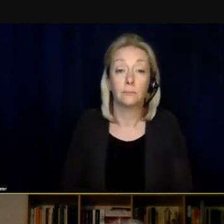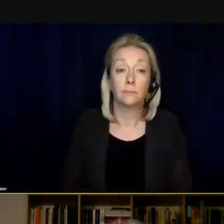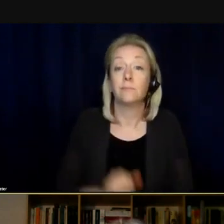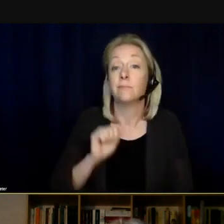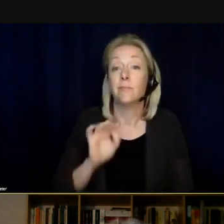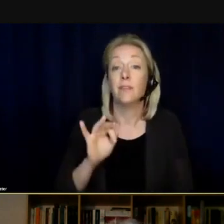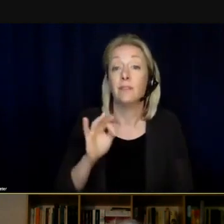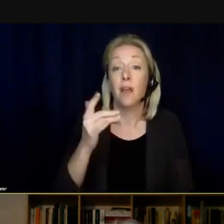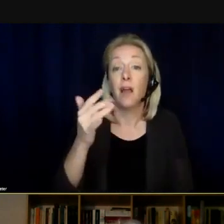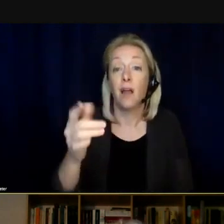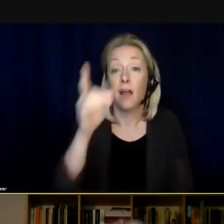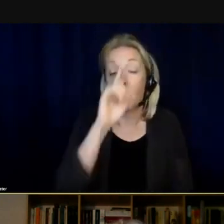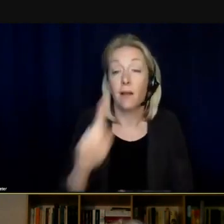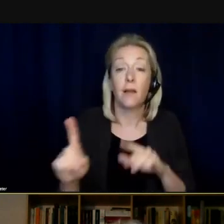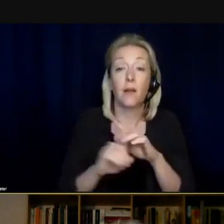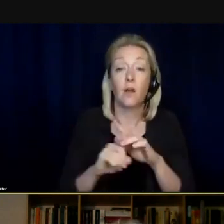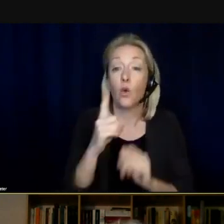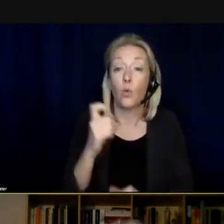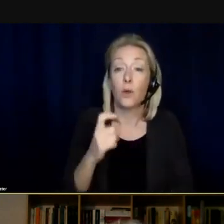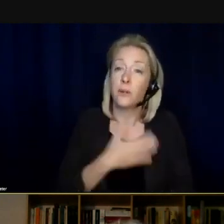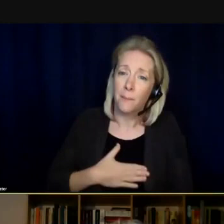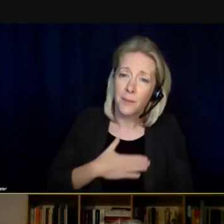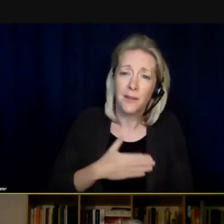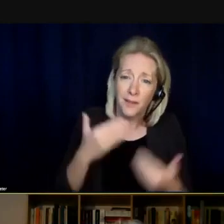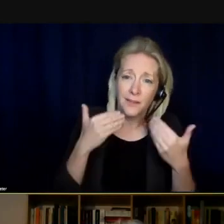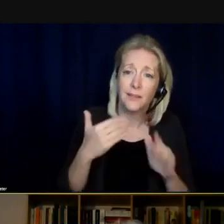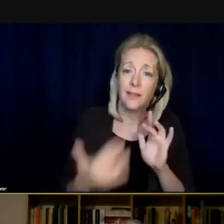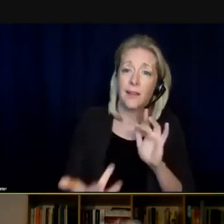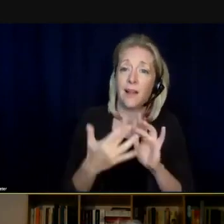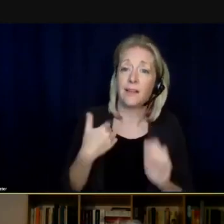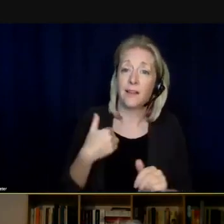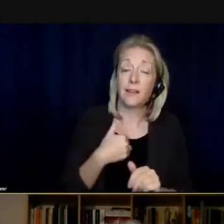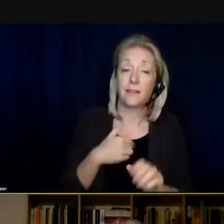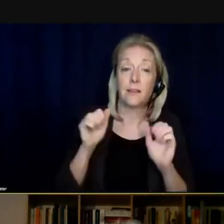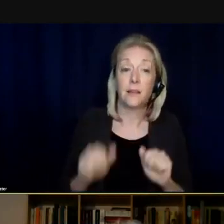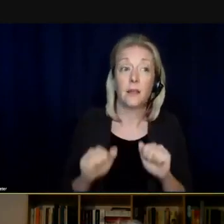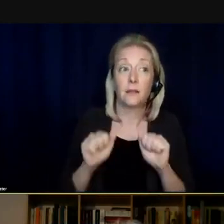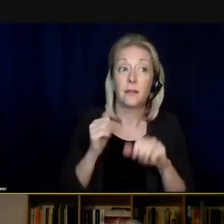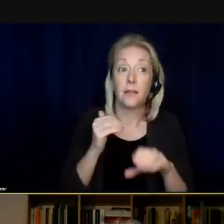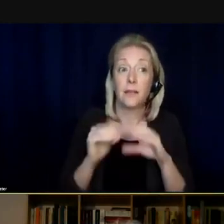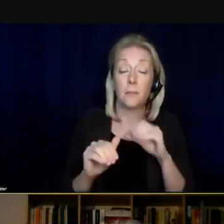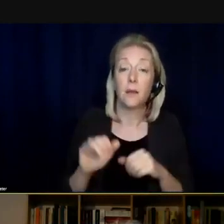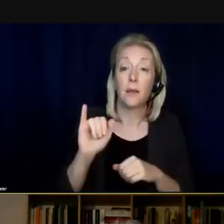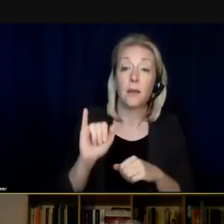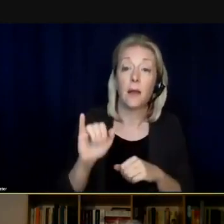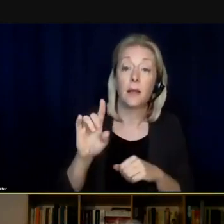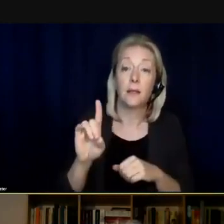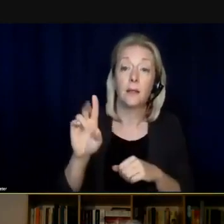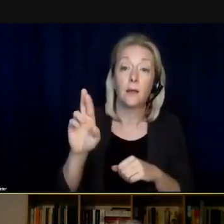any questions, please don't hesitate to contact us. You can write to